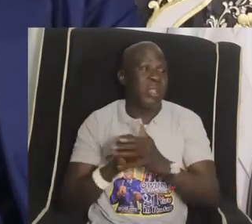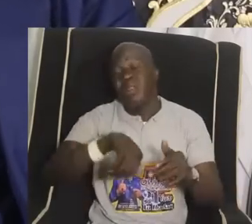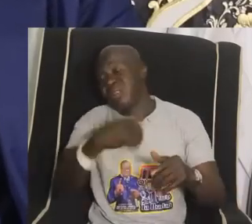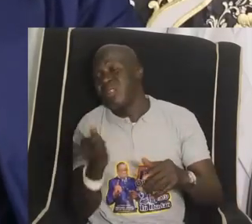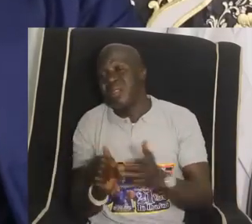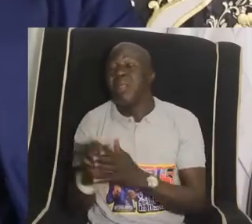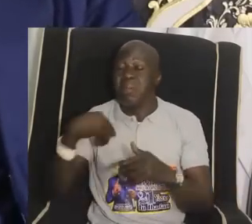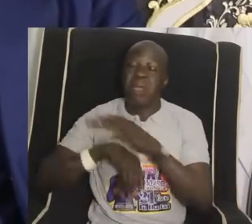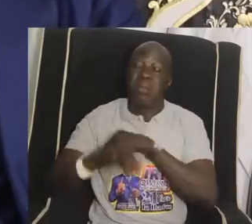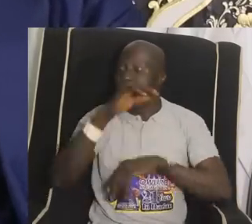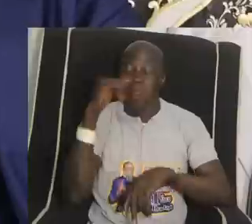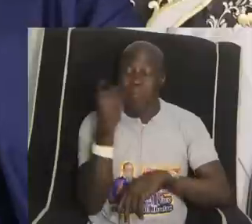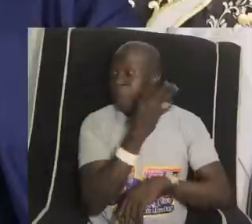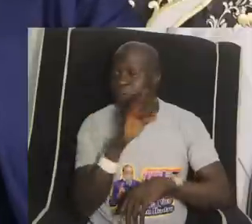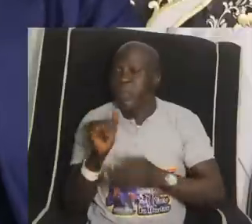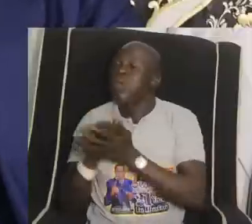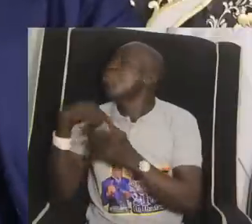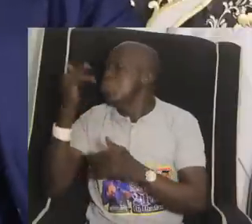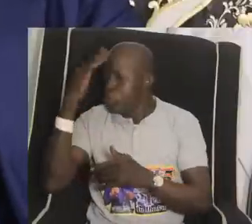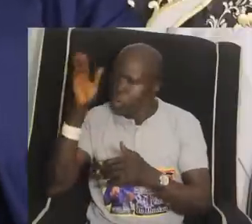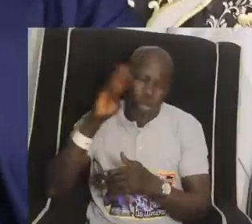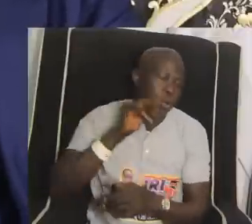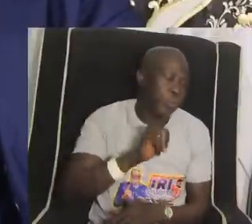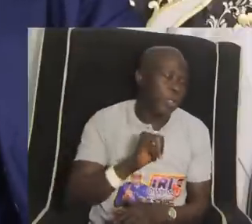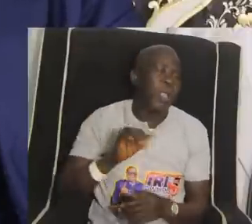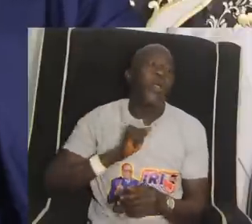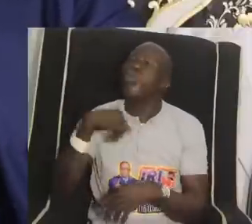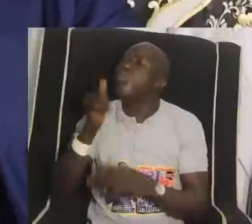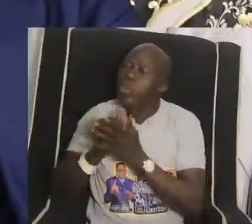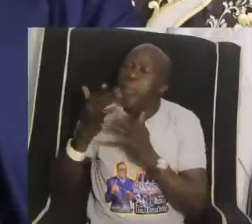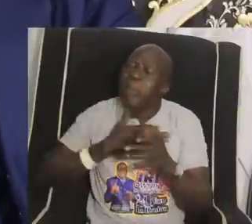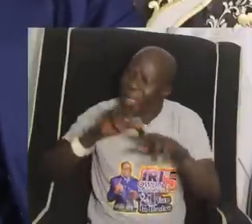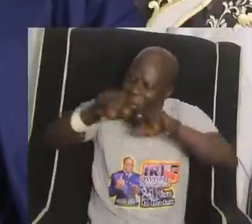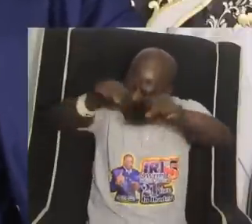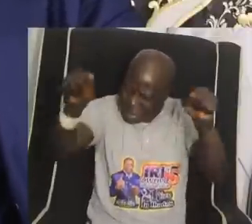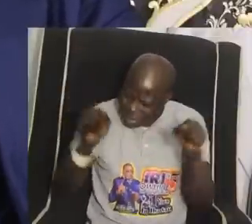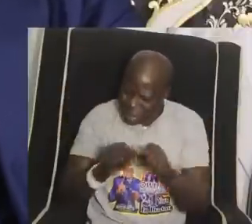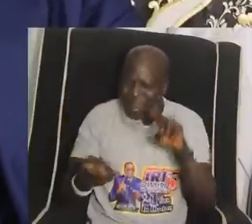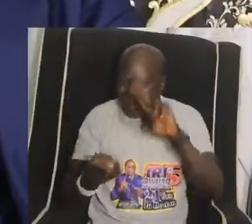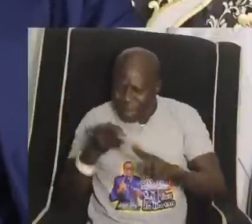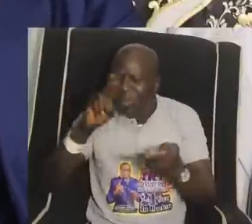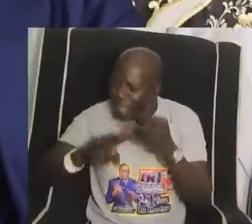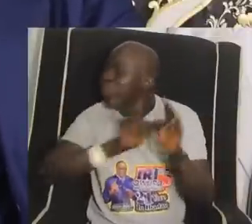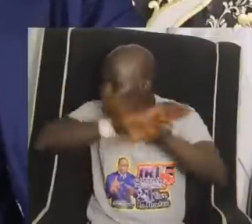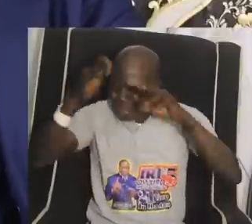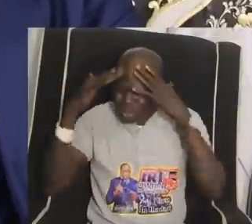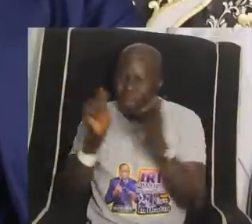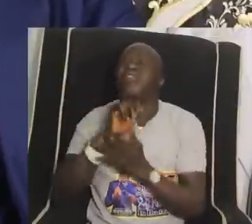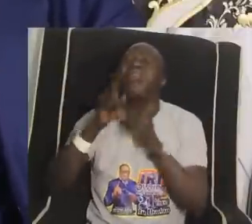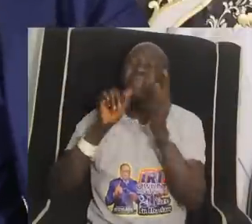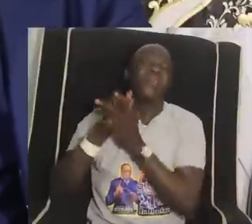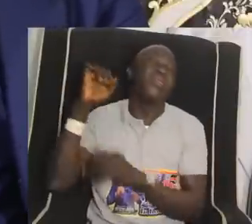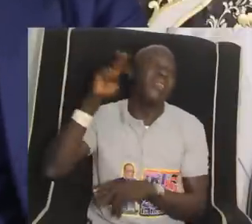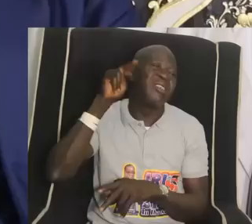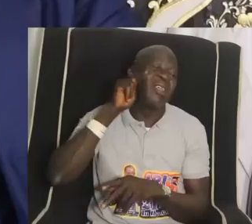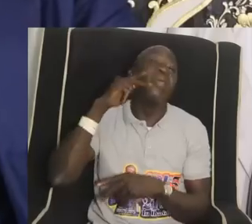anything. Me that I'm in the family. Who knows me? In that village, in that neighborhood. You're not talking